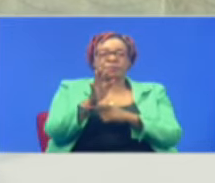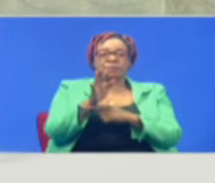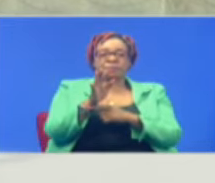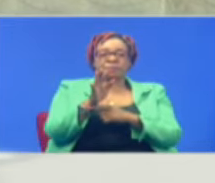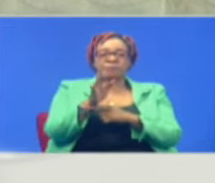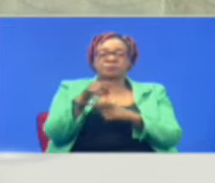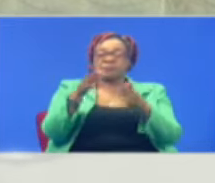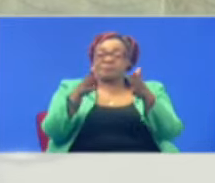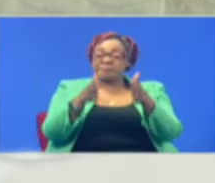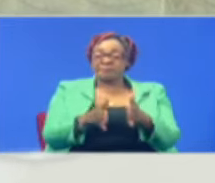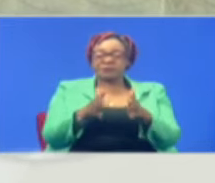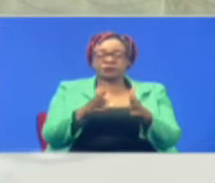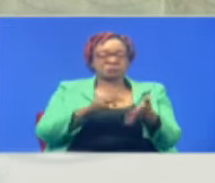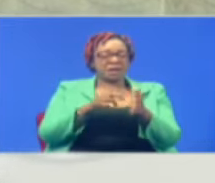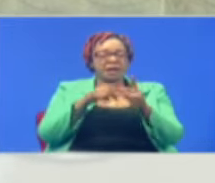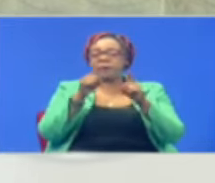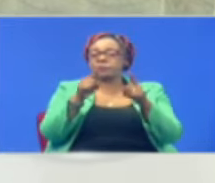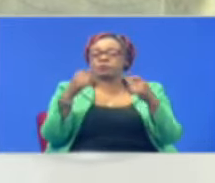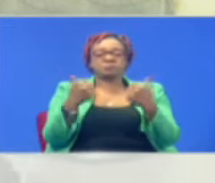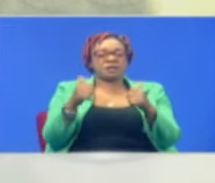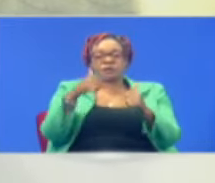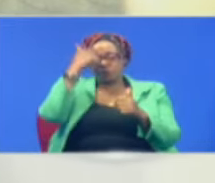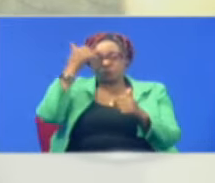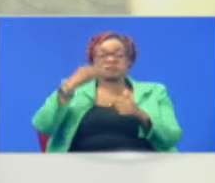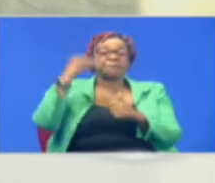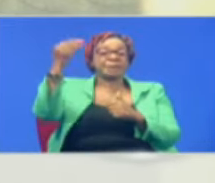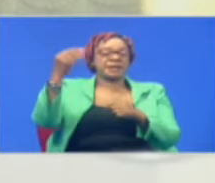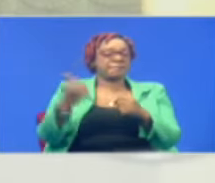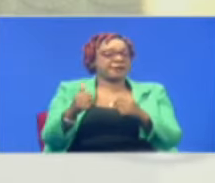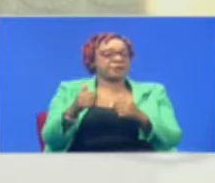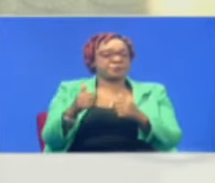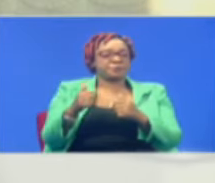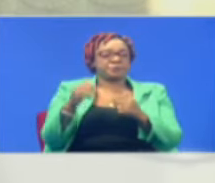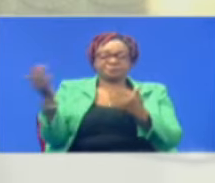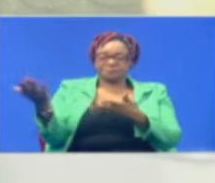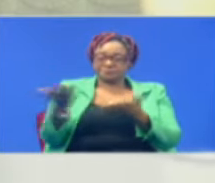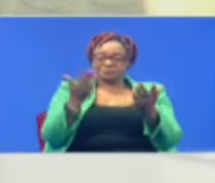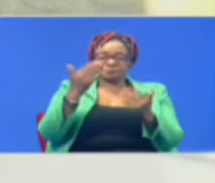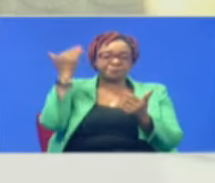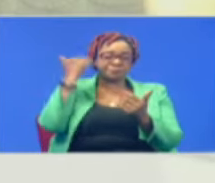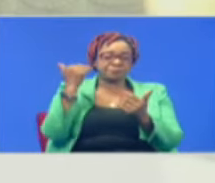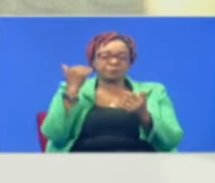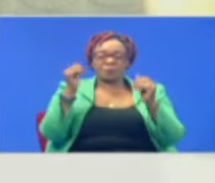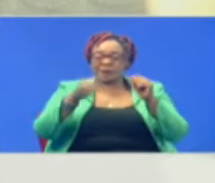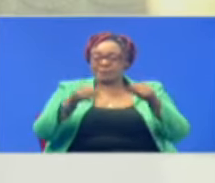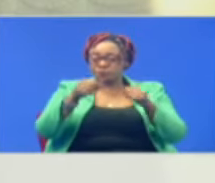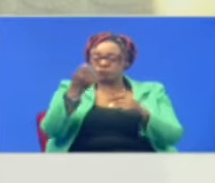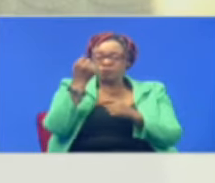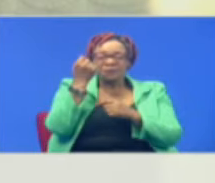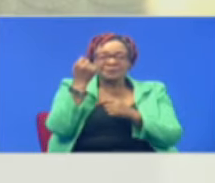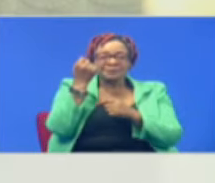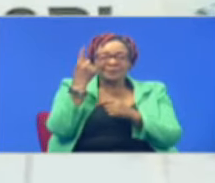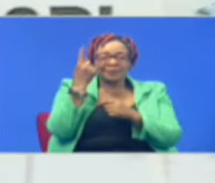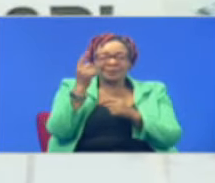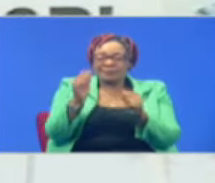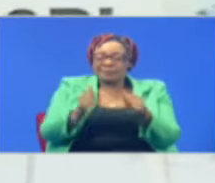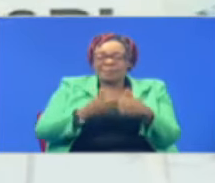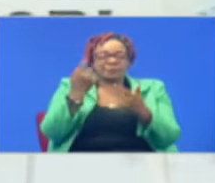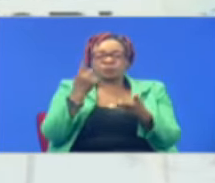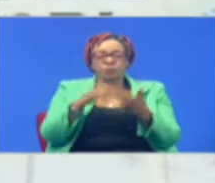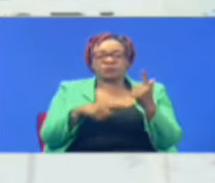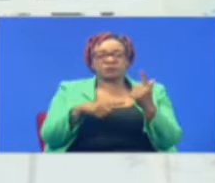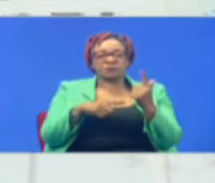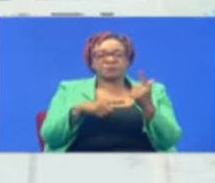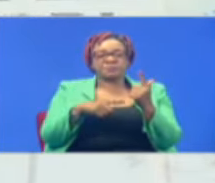person is not yet even an accused because he has not taken plea. But this person who has been brought to court to be able to understand what is happening. Doctors